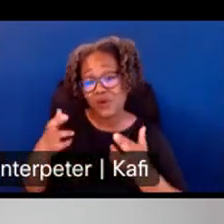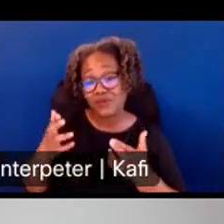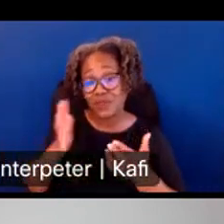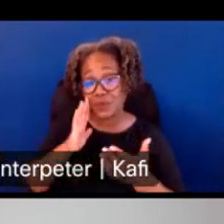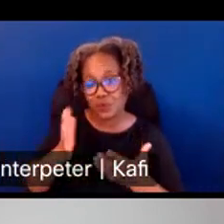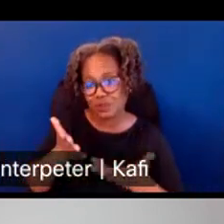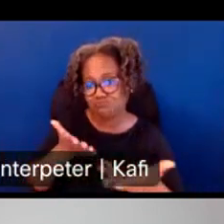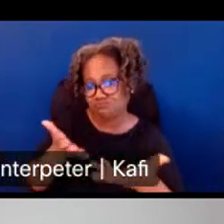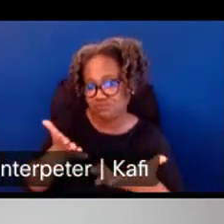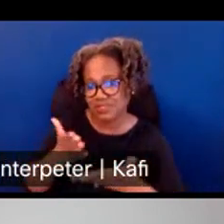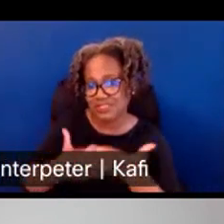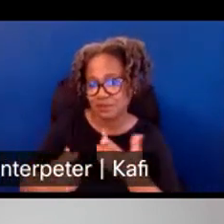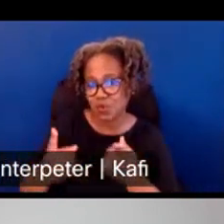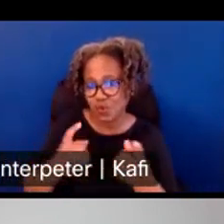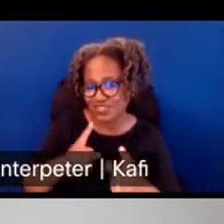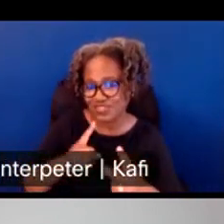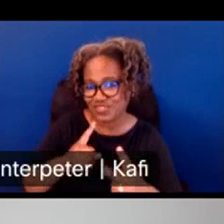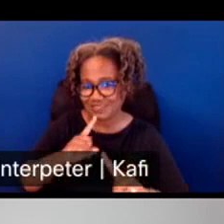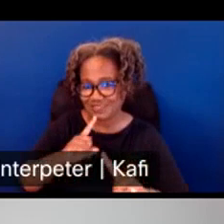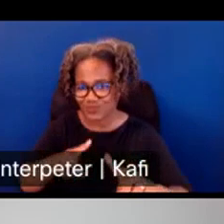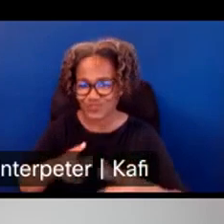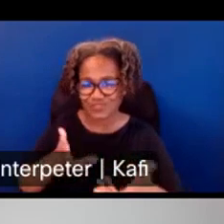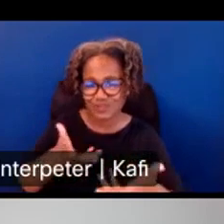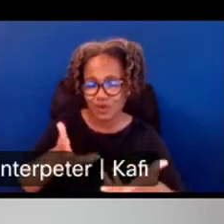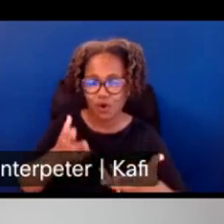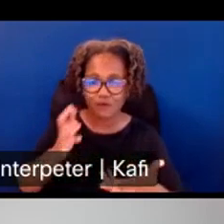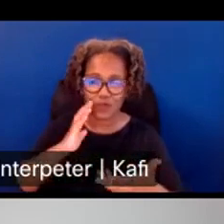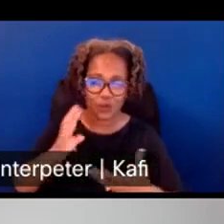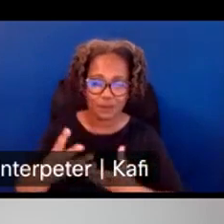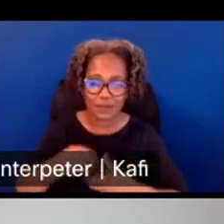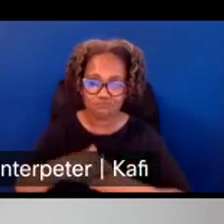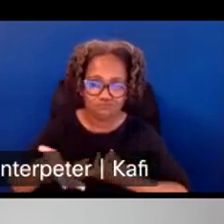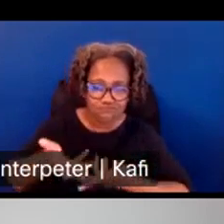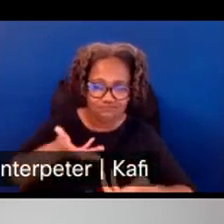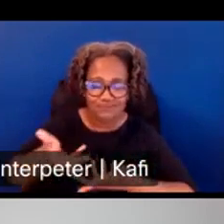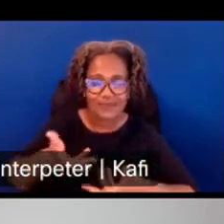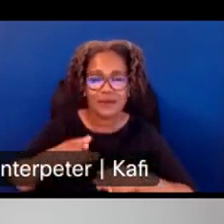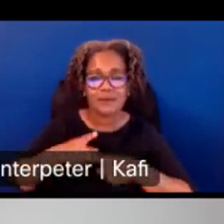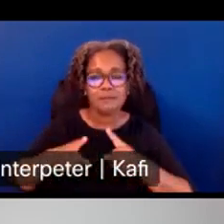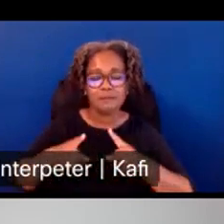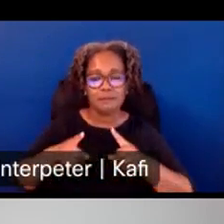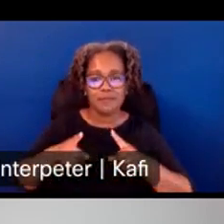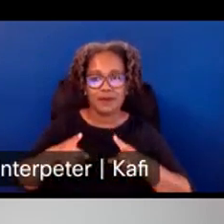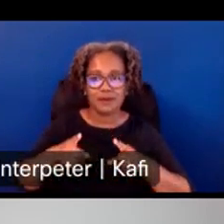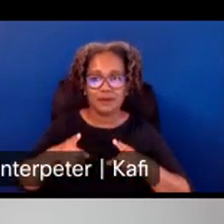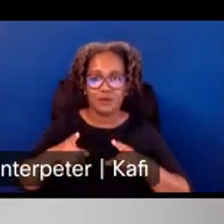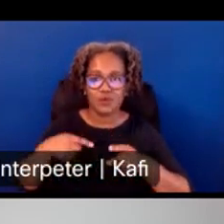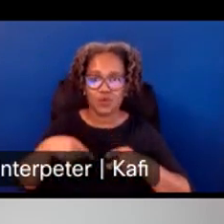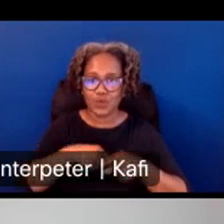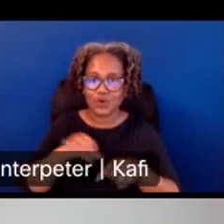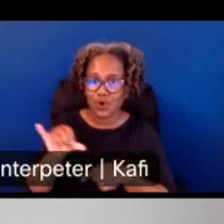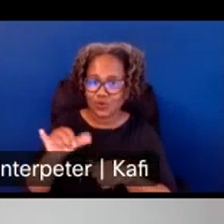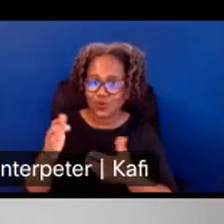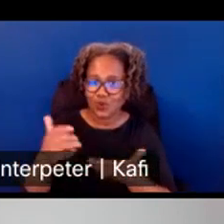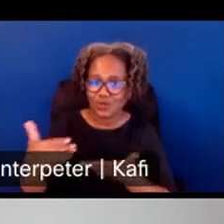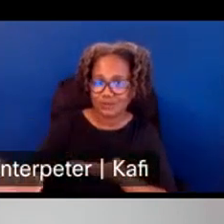over, which I was hoping we would have lots of that, we will take questions from you because I'm quite sure your questions for these two ladies are